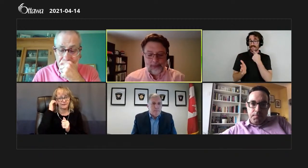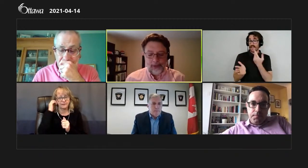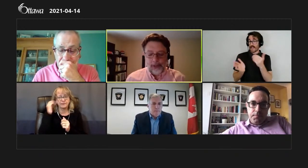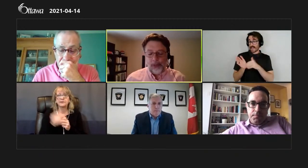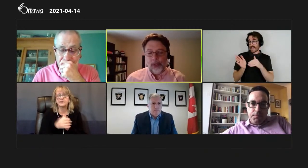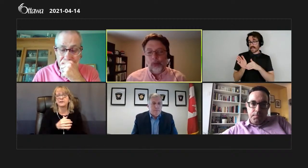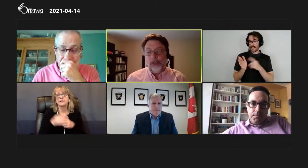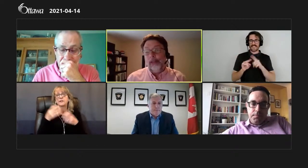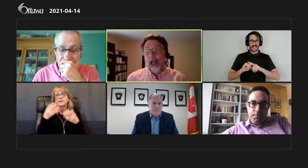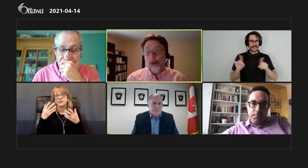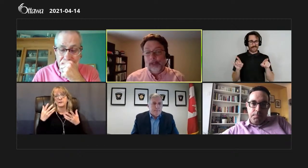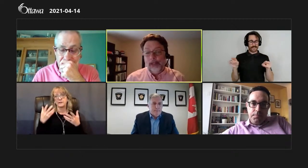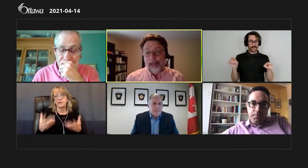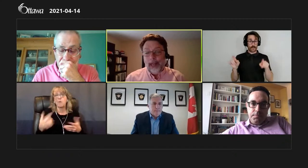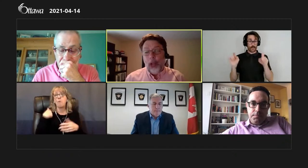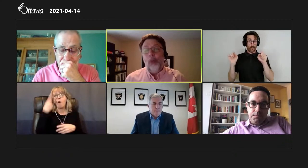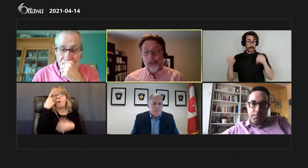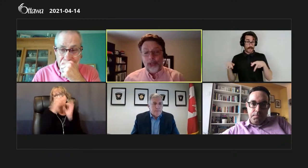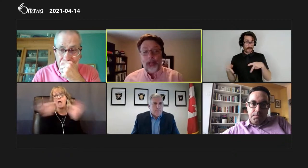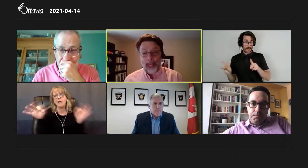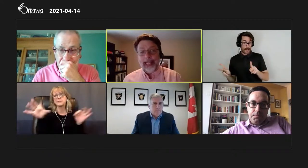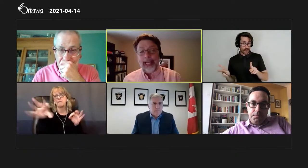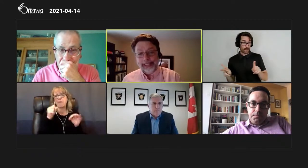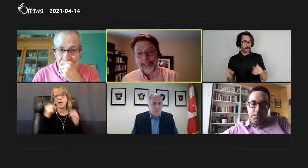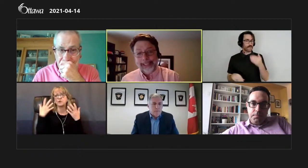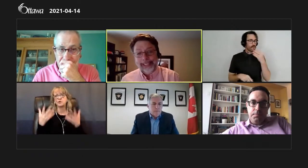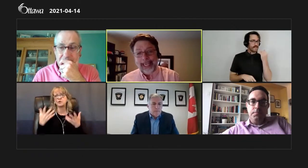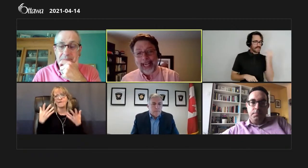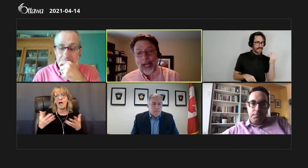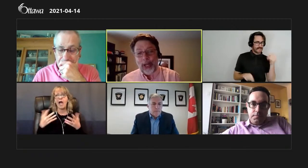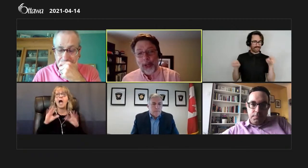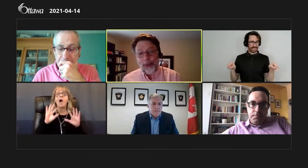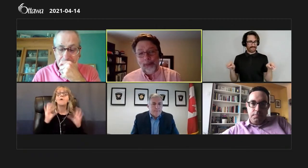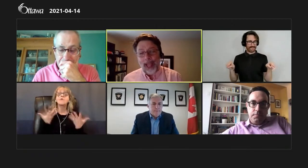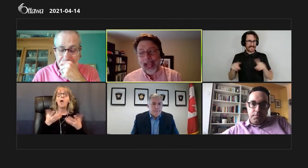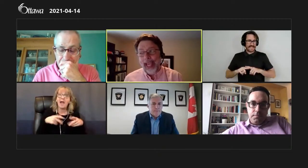there's a difference between what's allowed and what's a good idea.